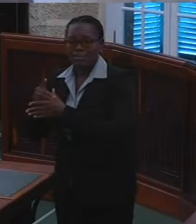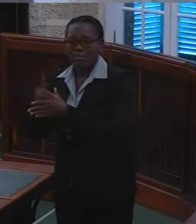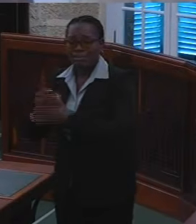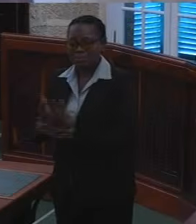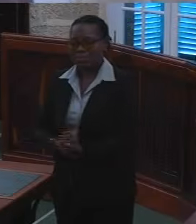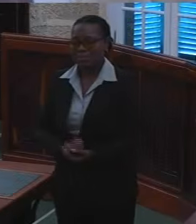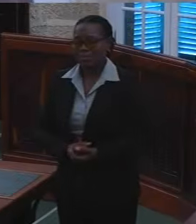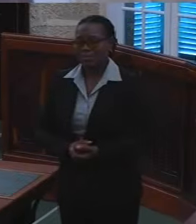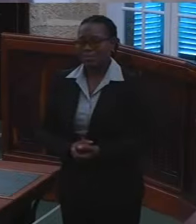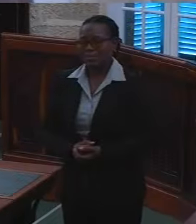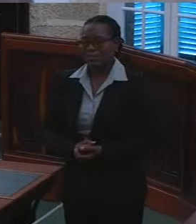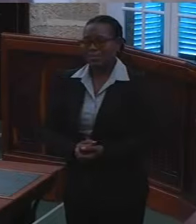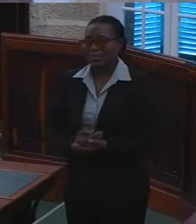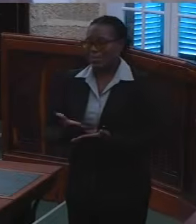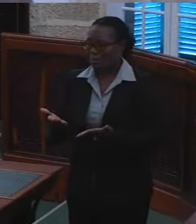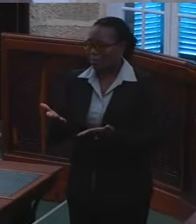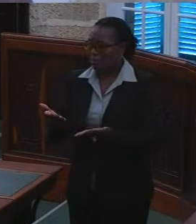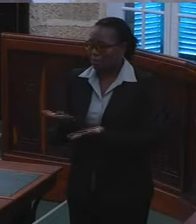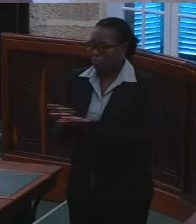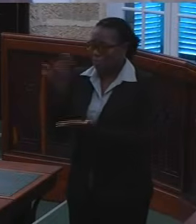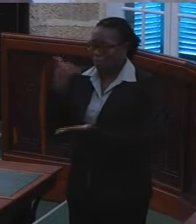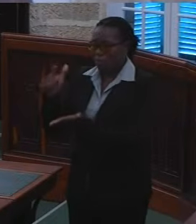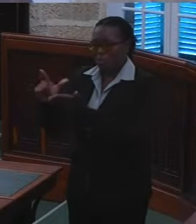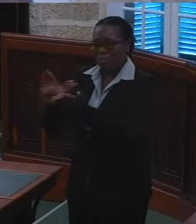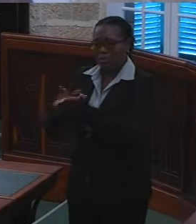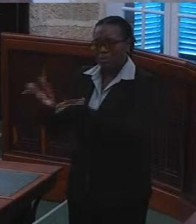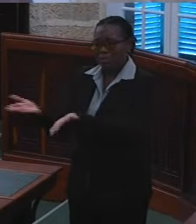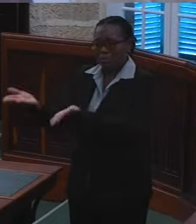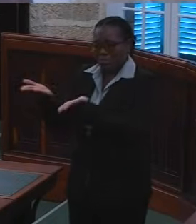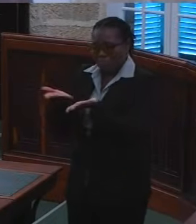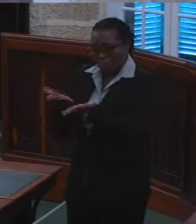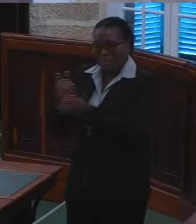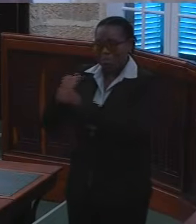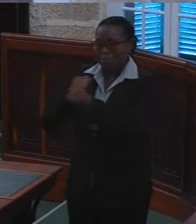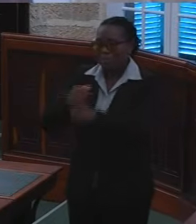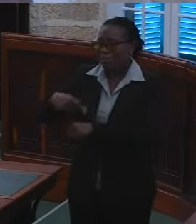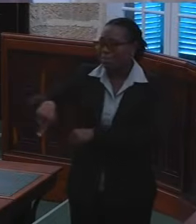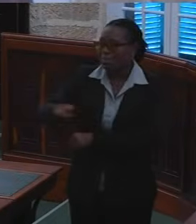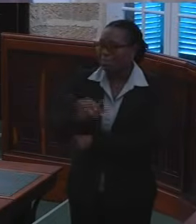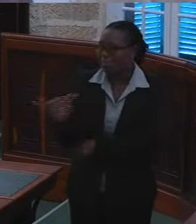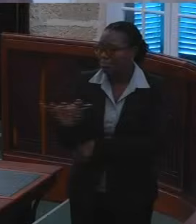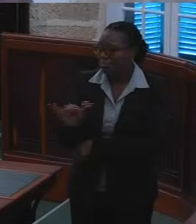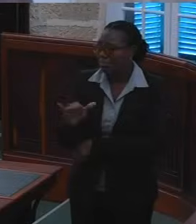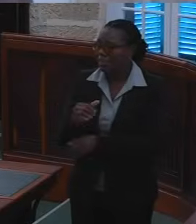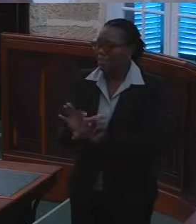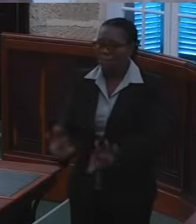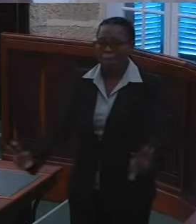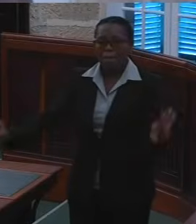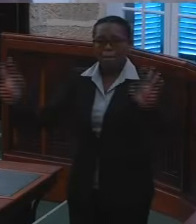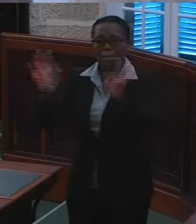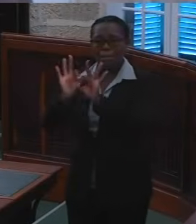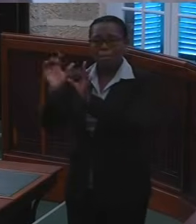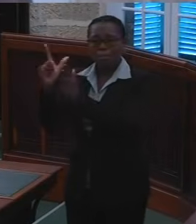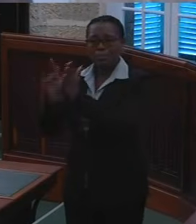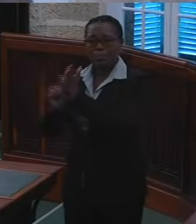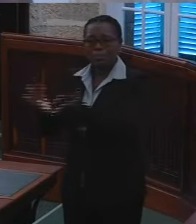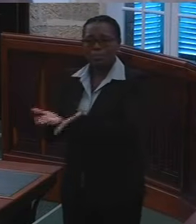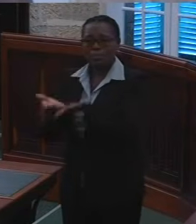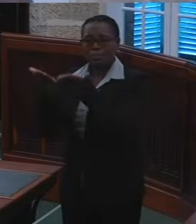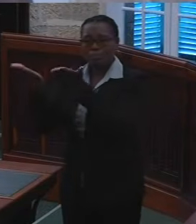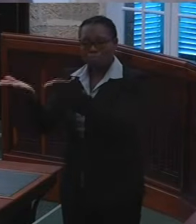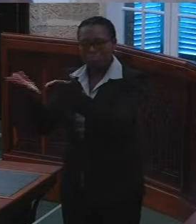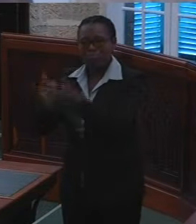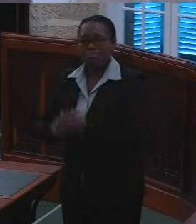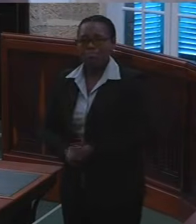was brought in here to protect those persons as well. An important legislation. You heard all the